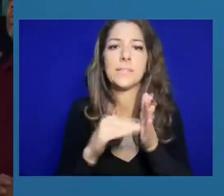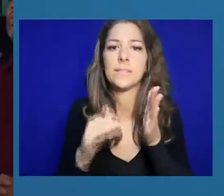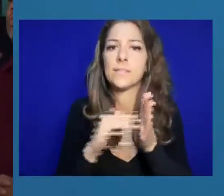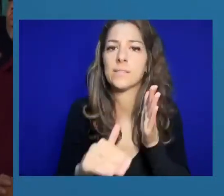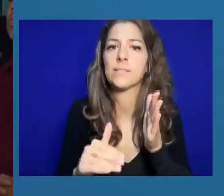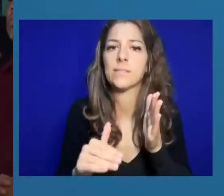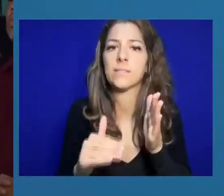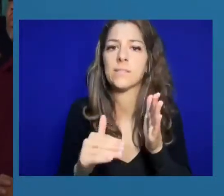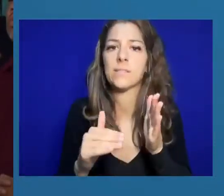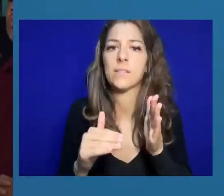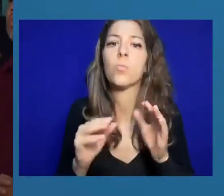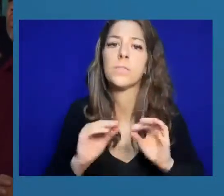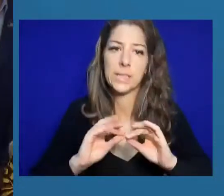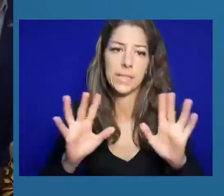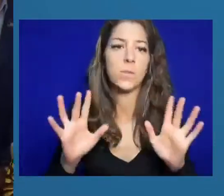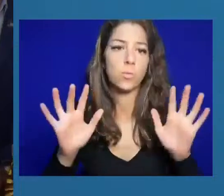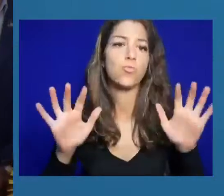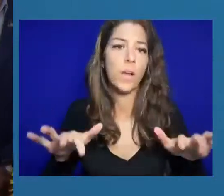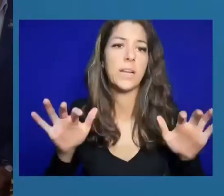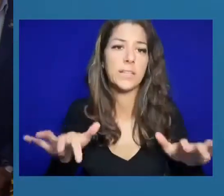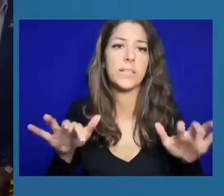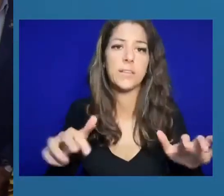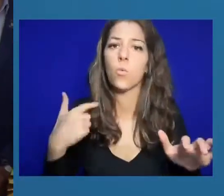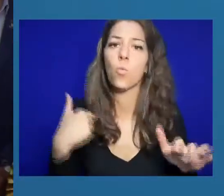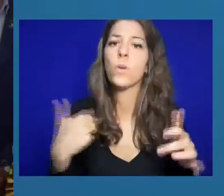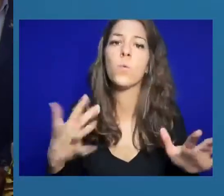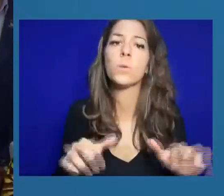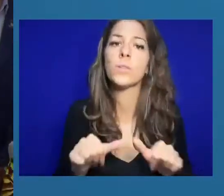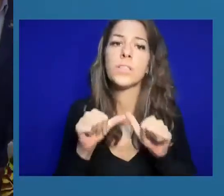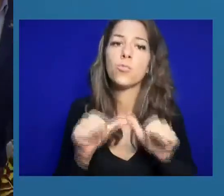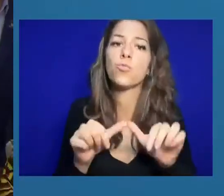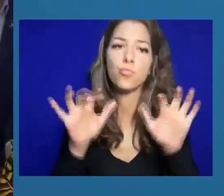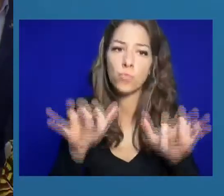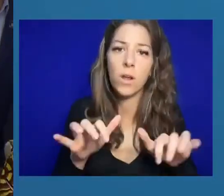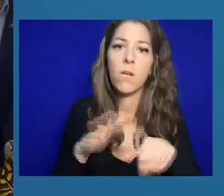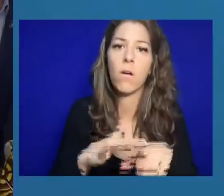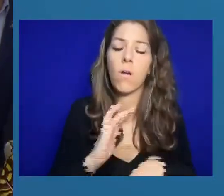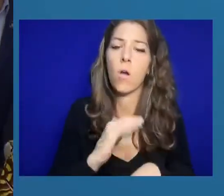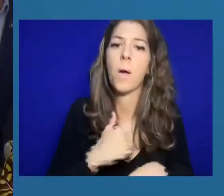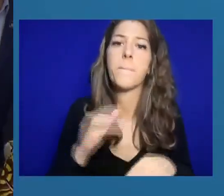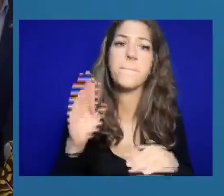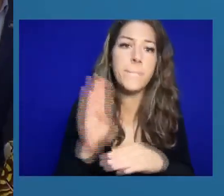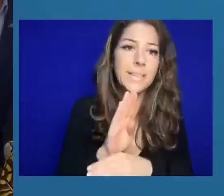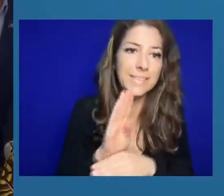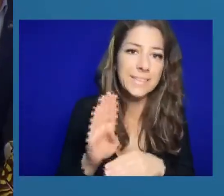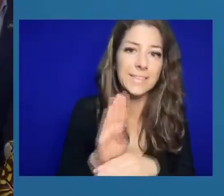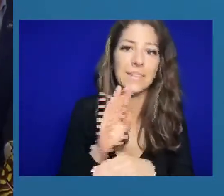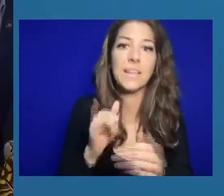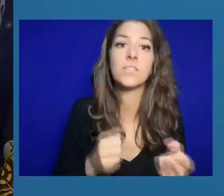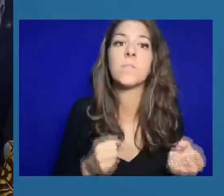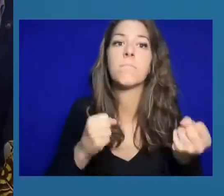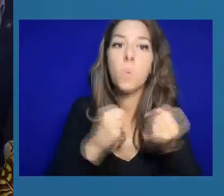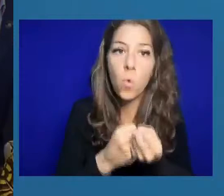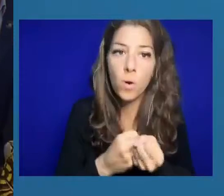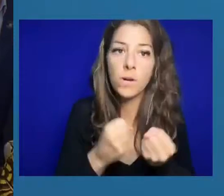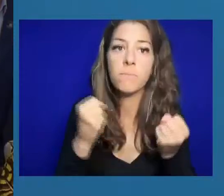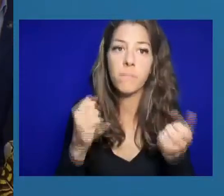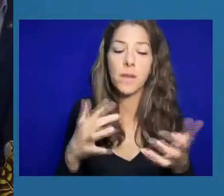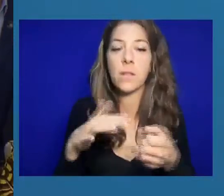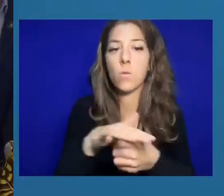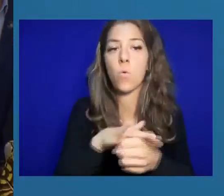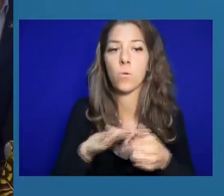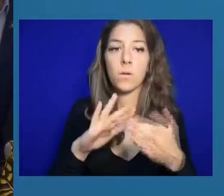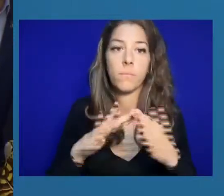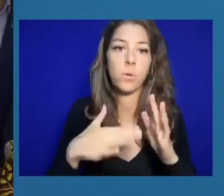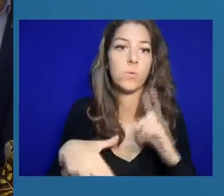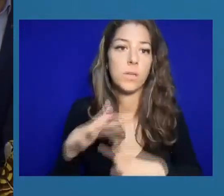raining. We didn't want it to continue to rain on our businesses that support so many of our local communities,